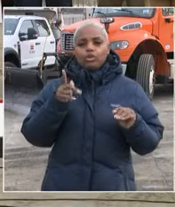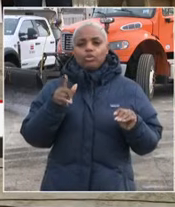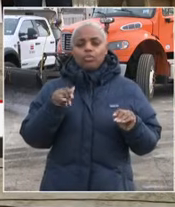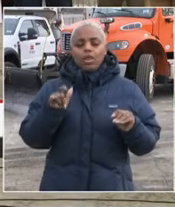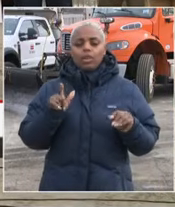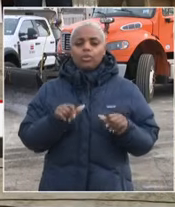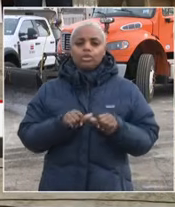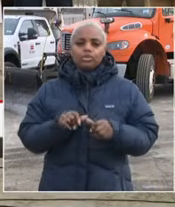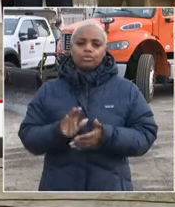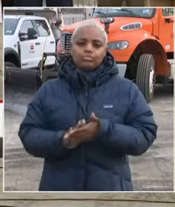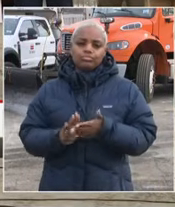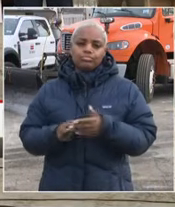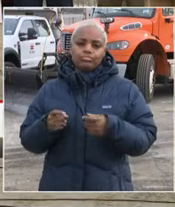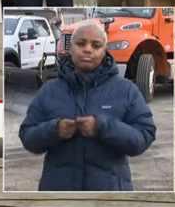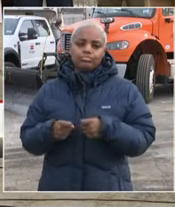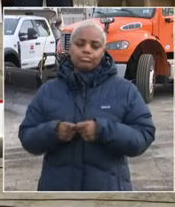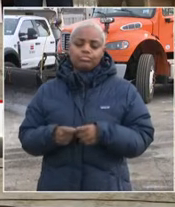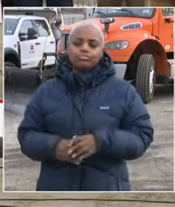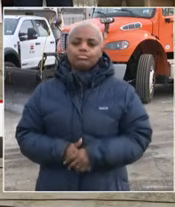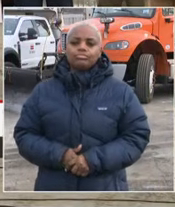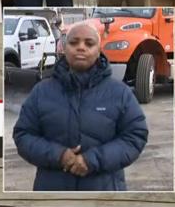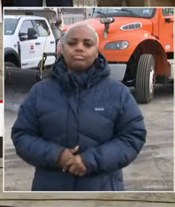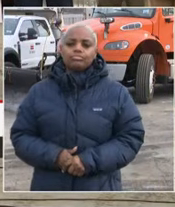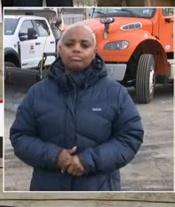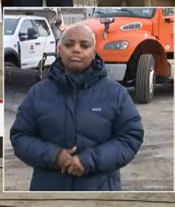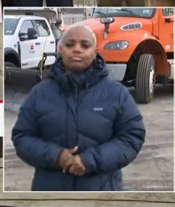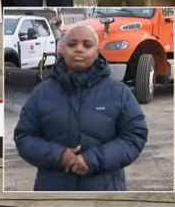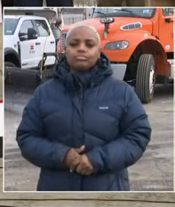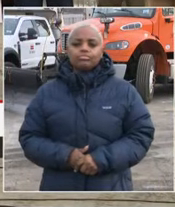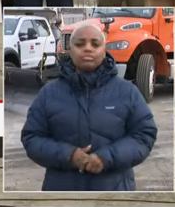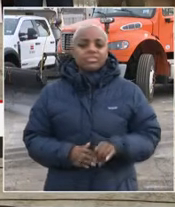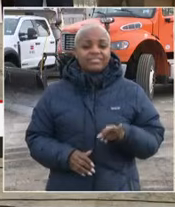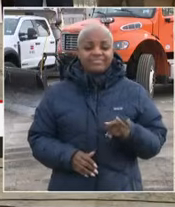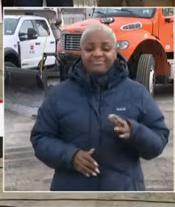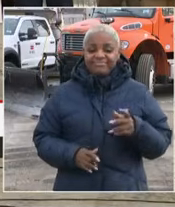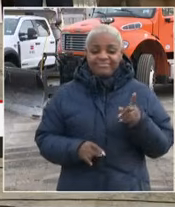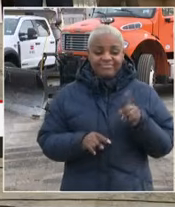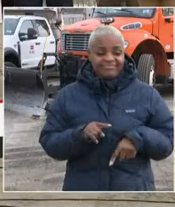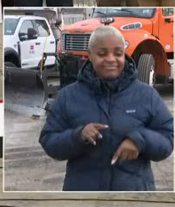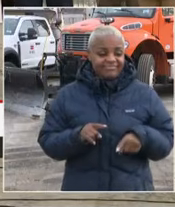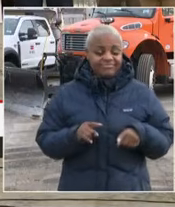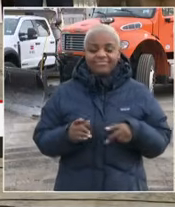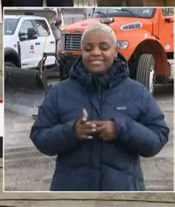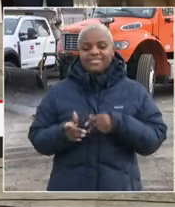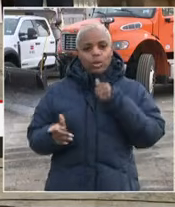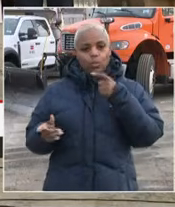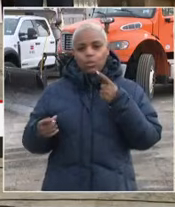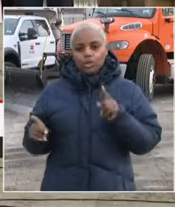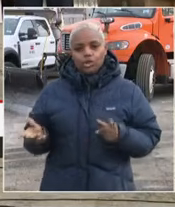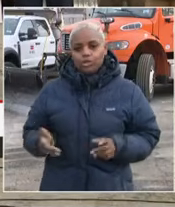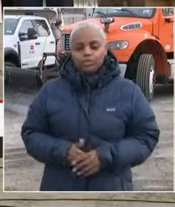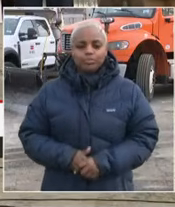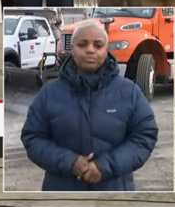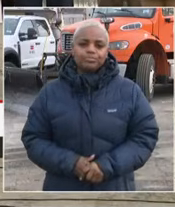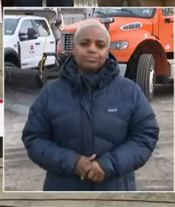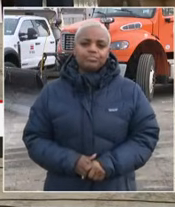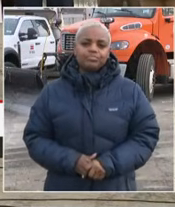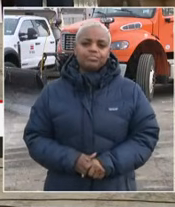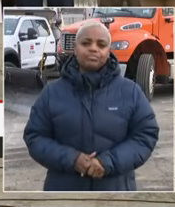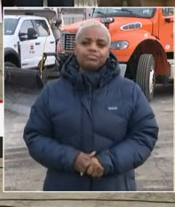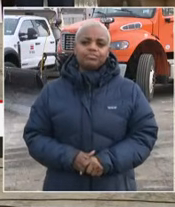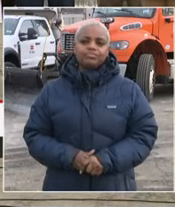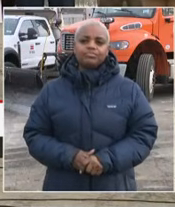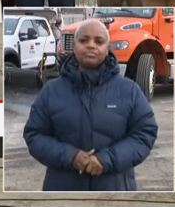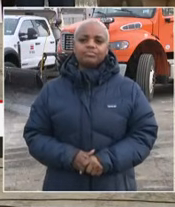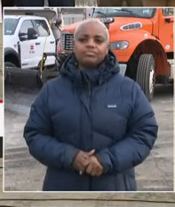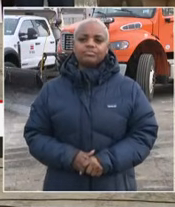yards. And when our yards have less trains in them, we can plow and create more space for the trains to move. So kind of a complex movement between kind of